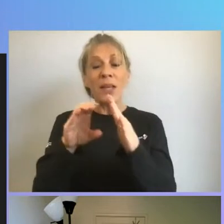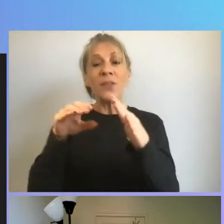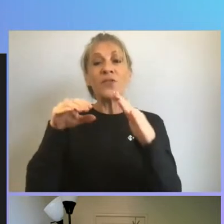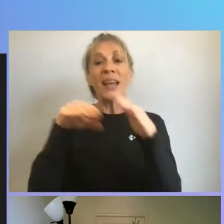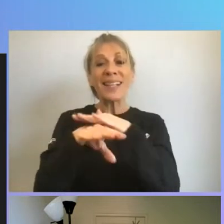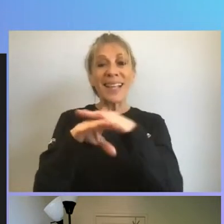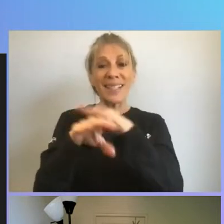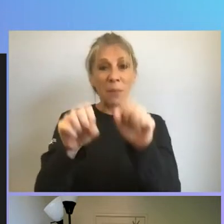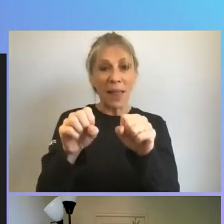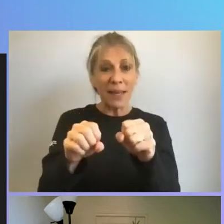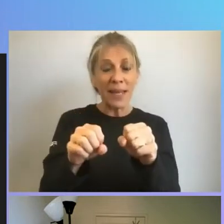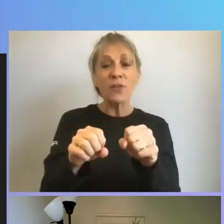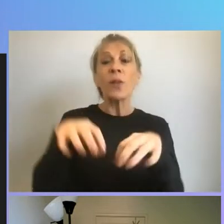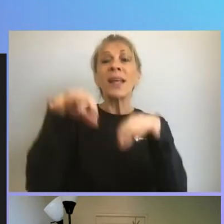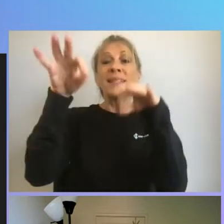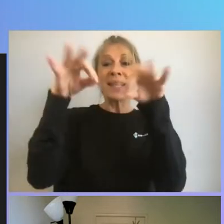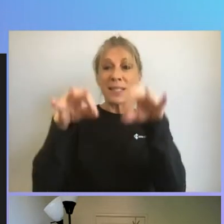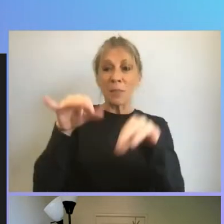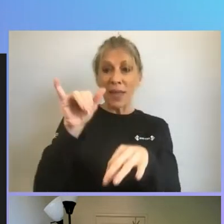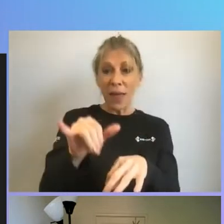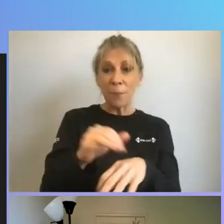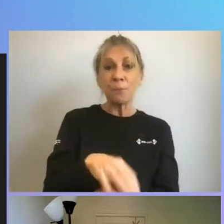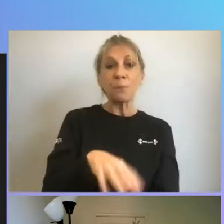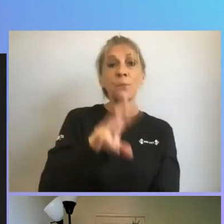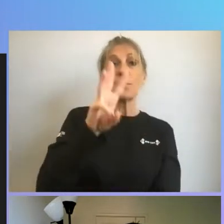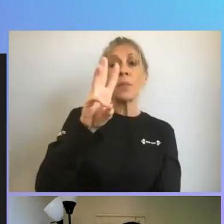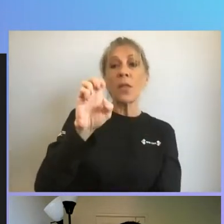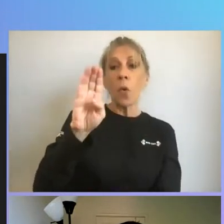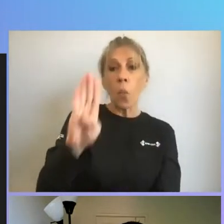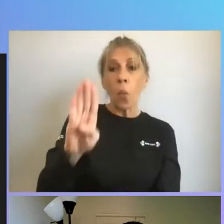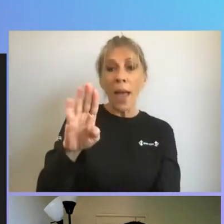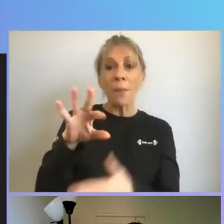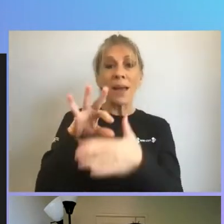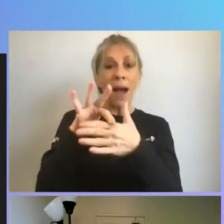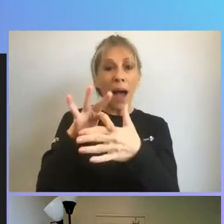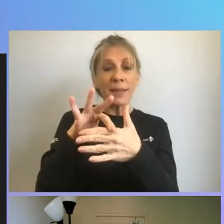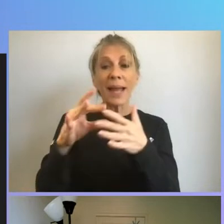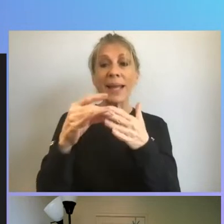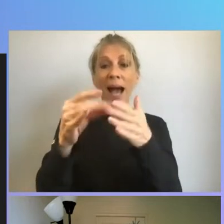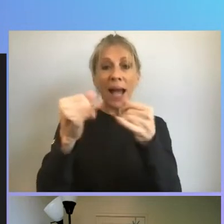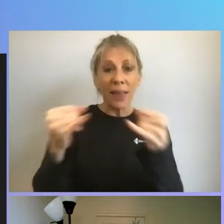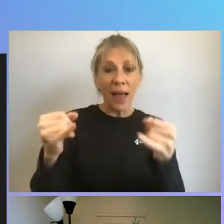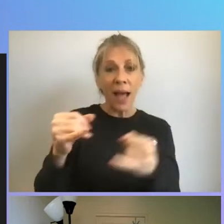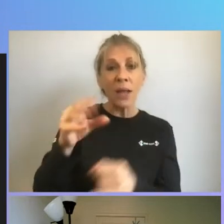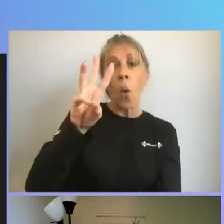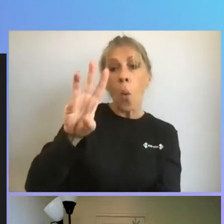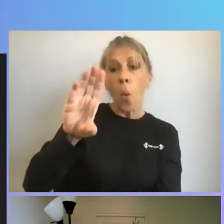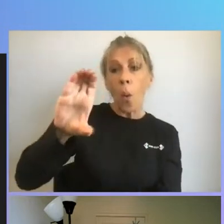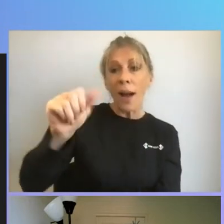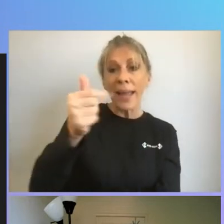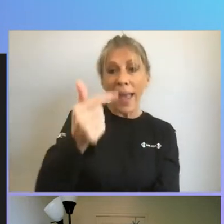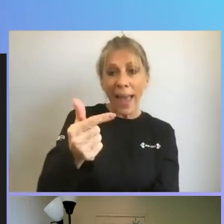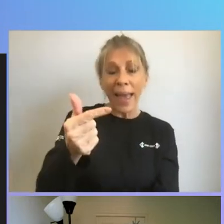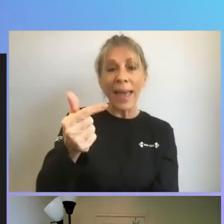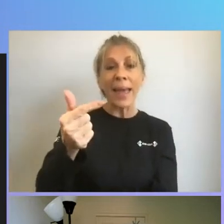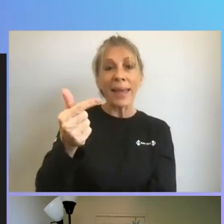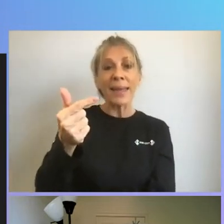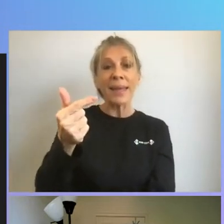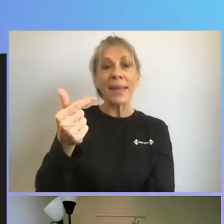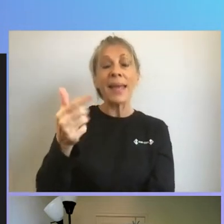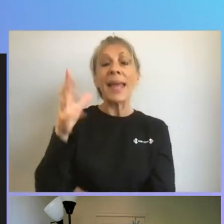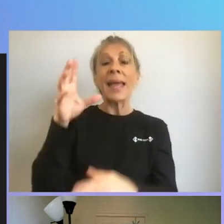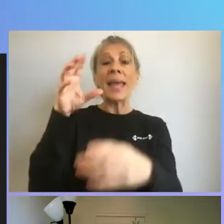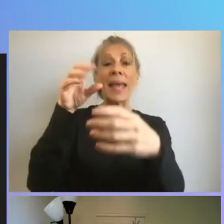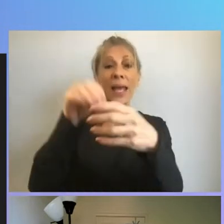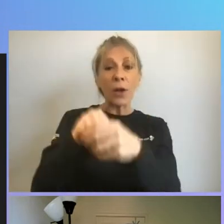before we continue. So the Web Content Accessibility Guidelines, WCAG, exists and includes